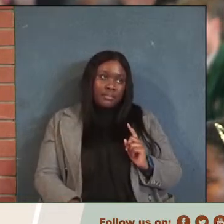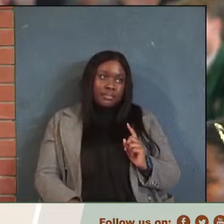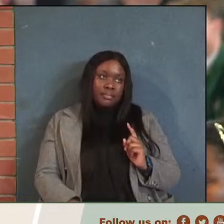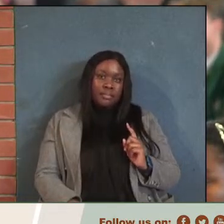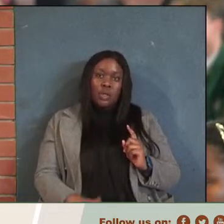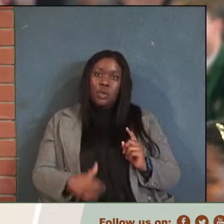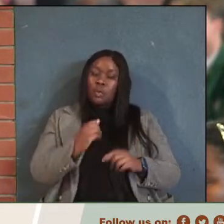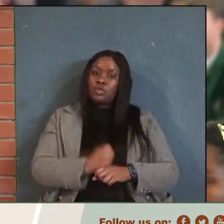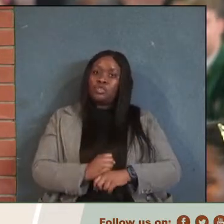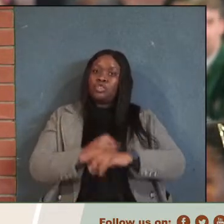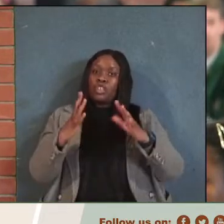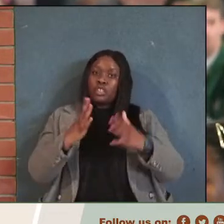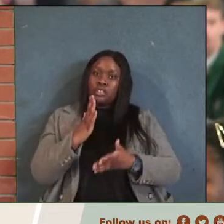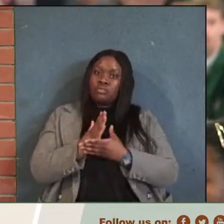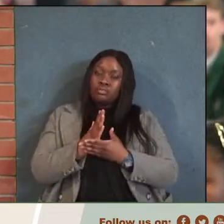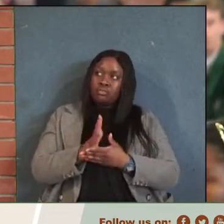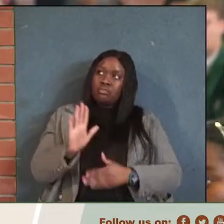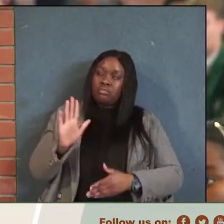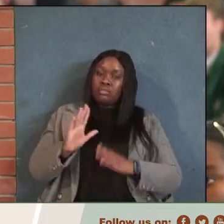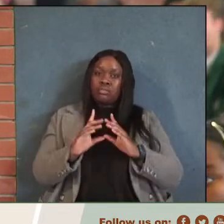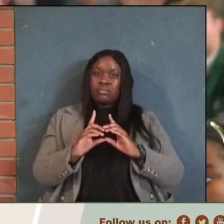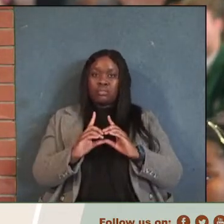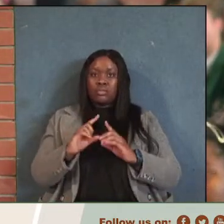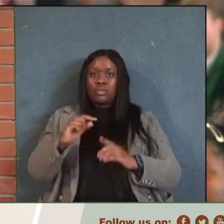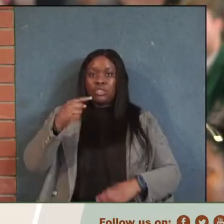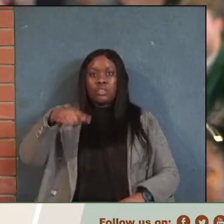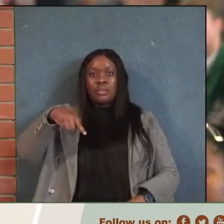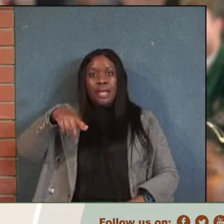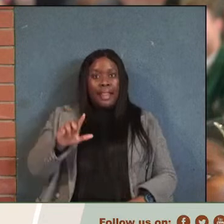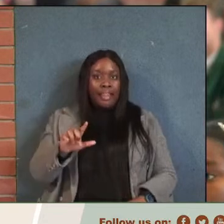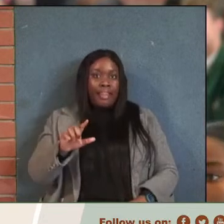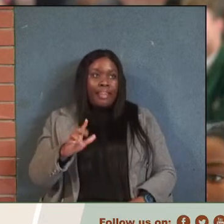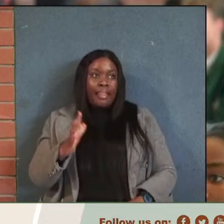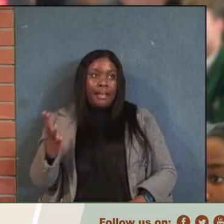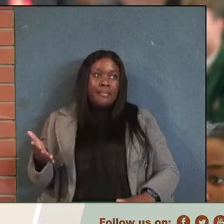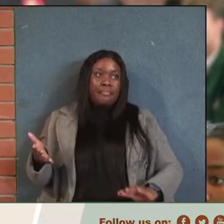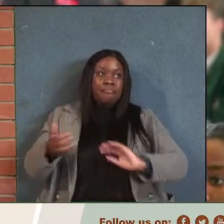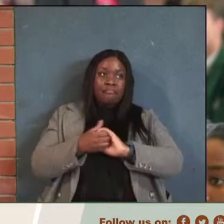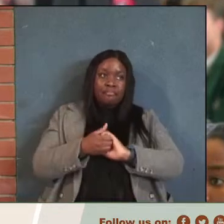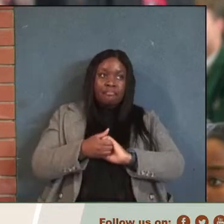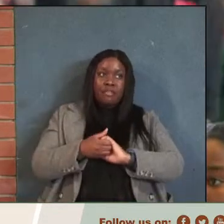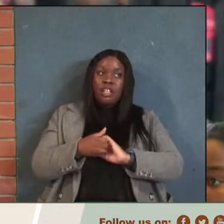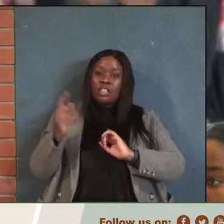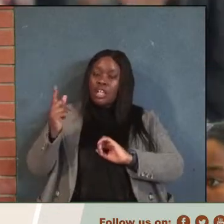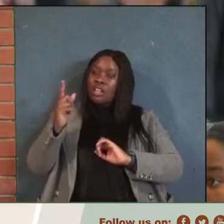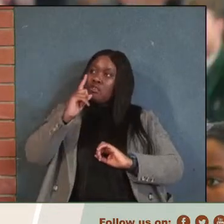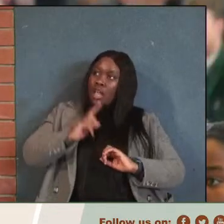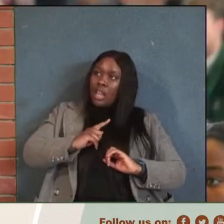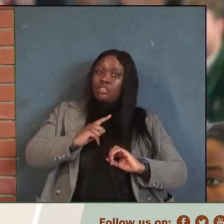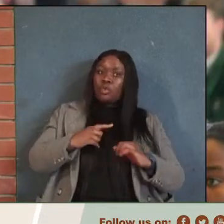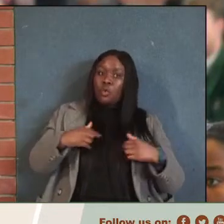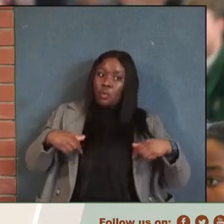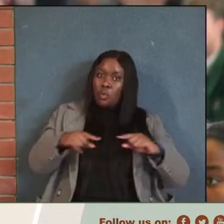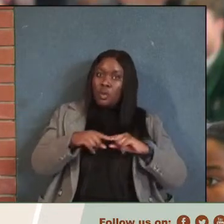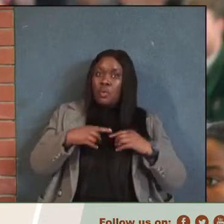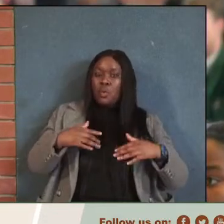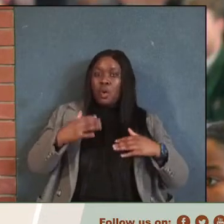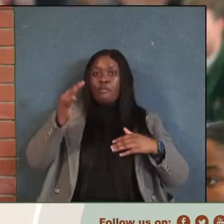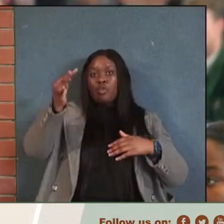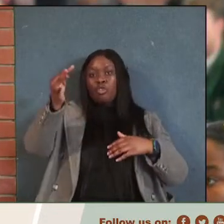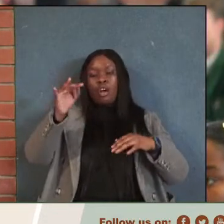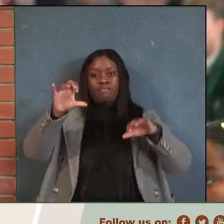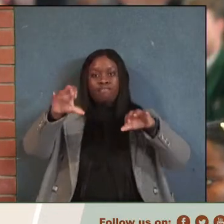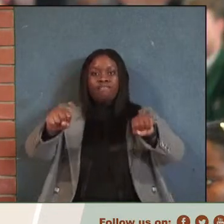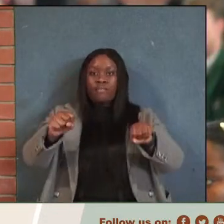started collaborating with the Gauteng provincial legislator, they've told us again and again that we are the future of this country. Now, let's take matters in our own hands. Let